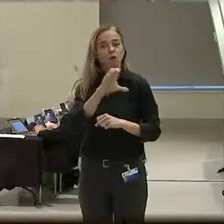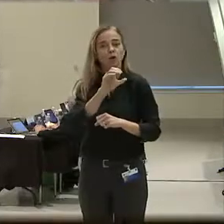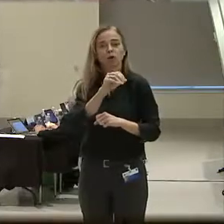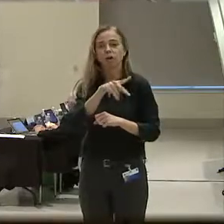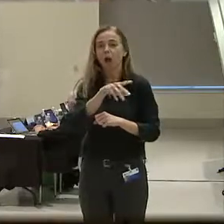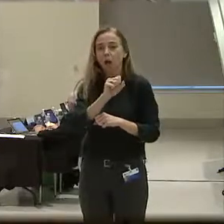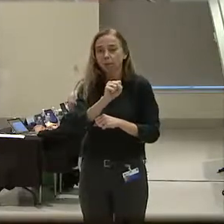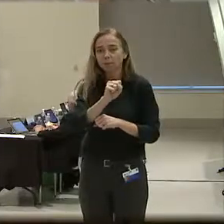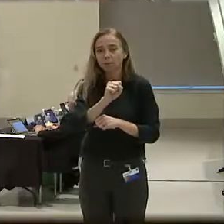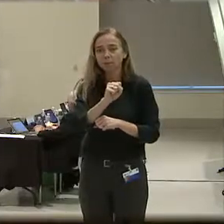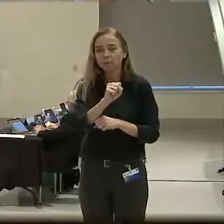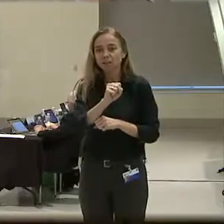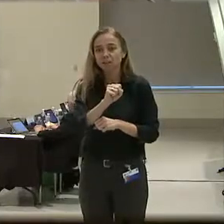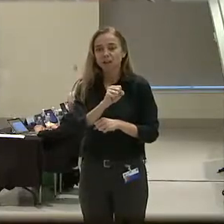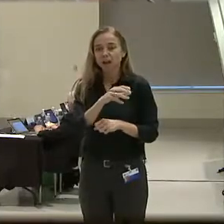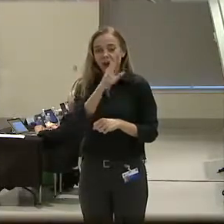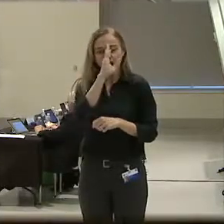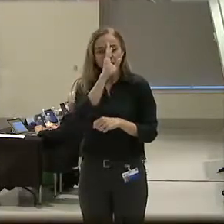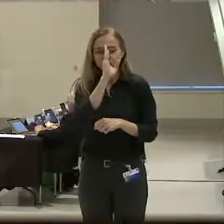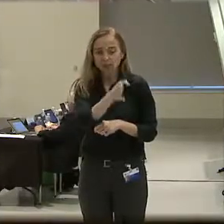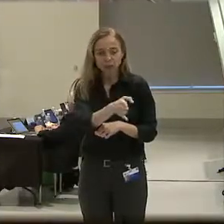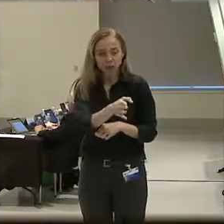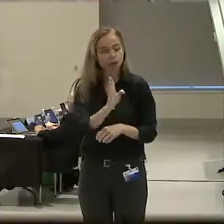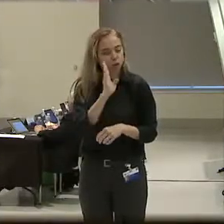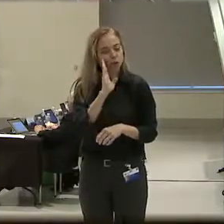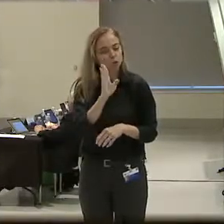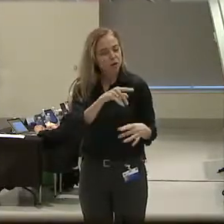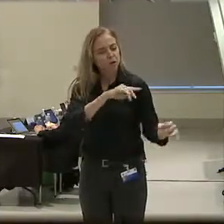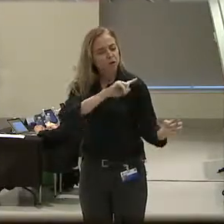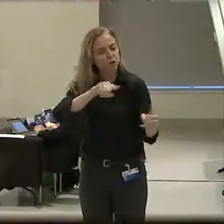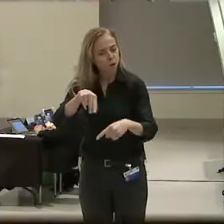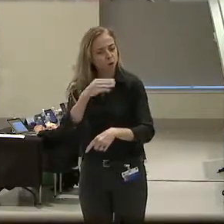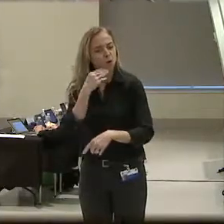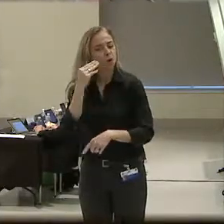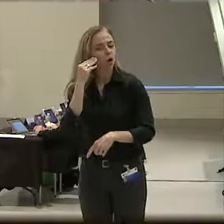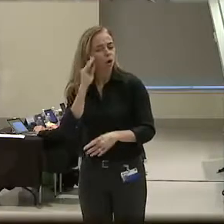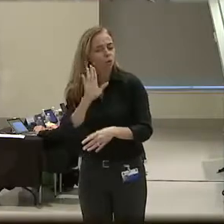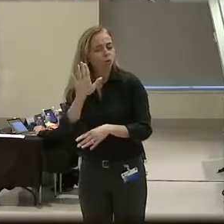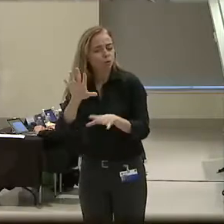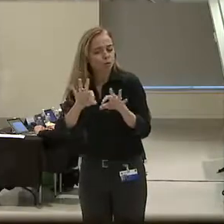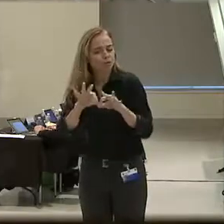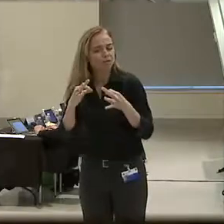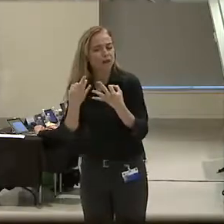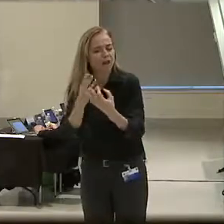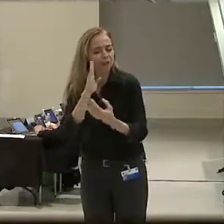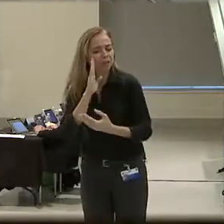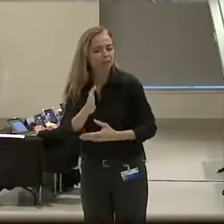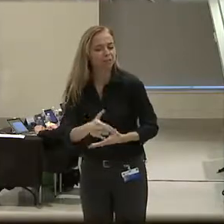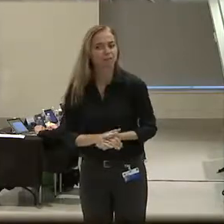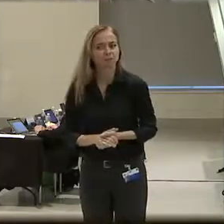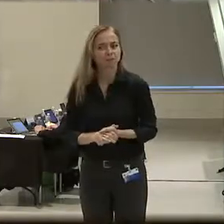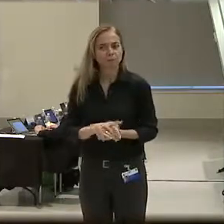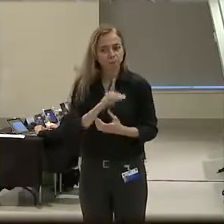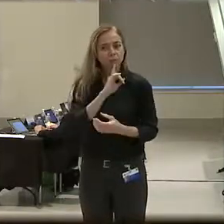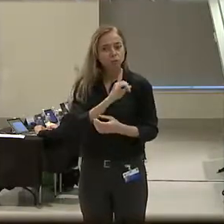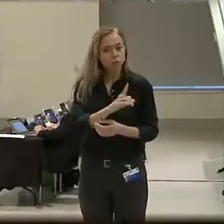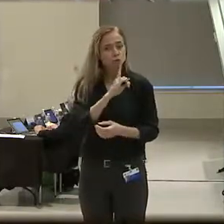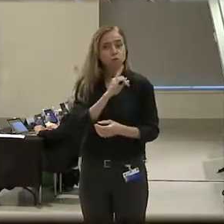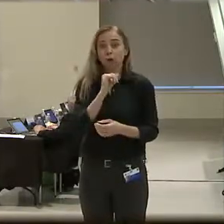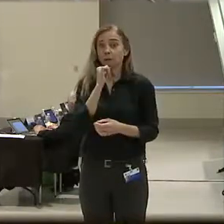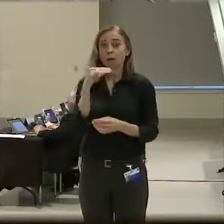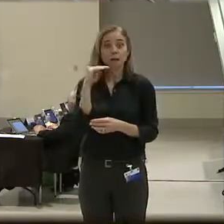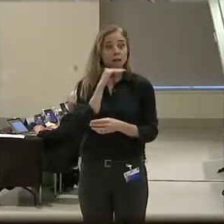just point blank tell them, you're gonna go home to your family if you do this. And it's true, I'm not